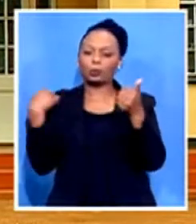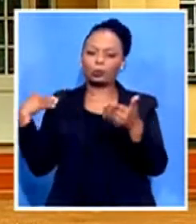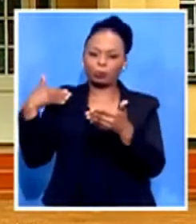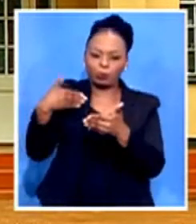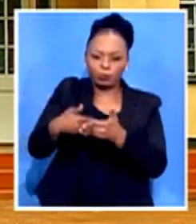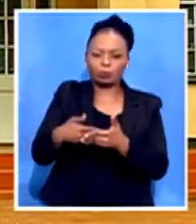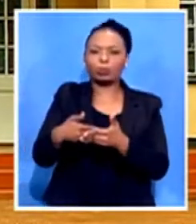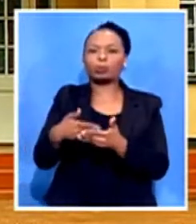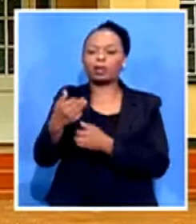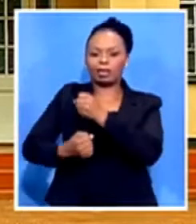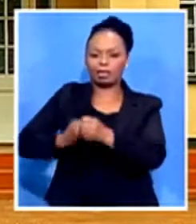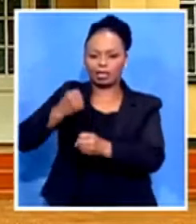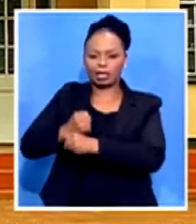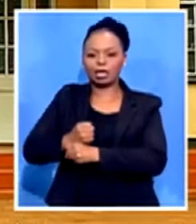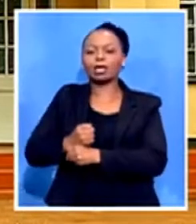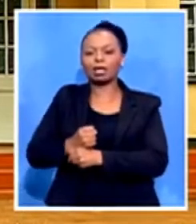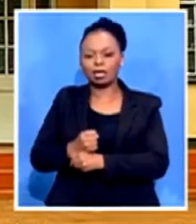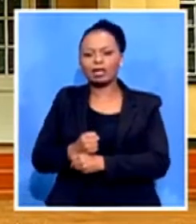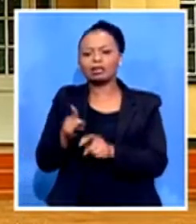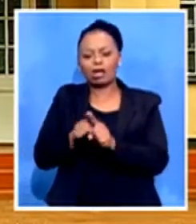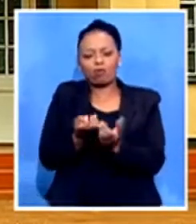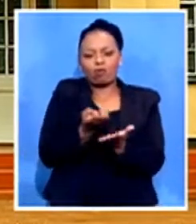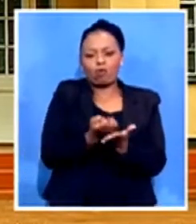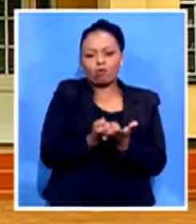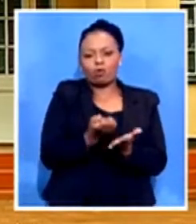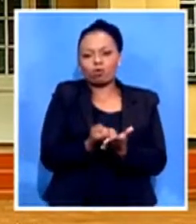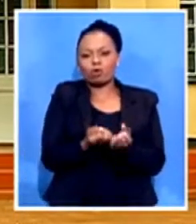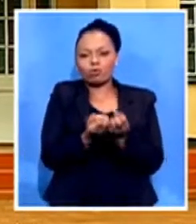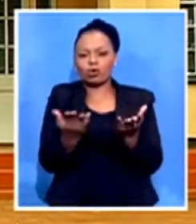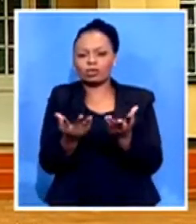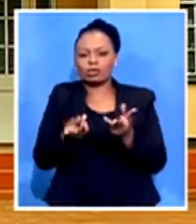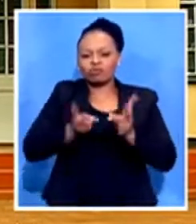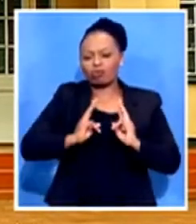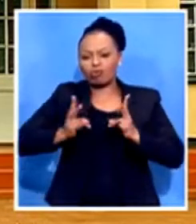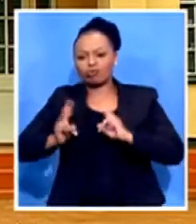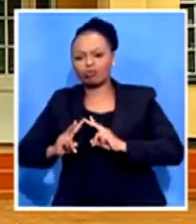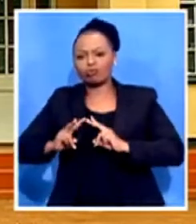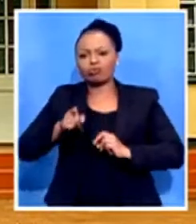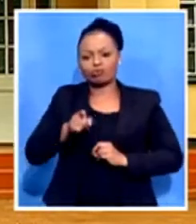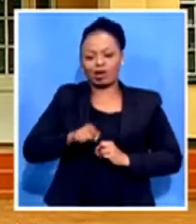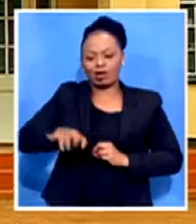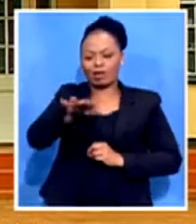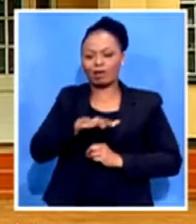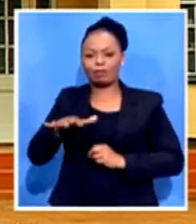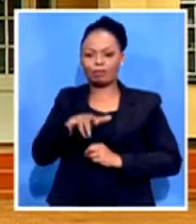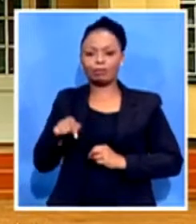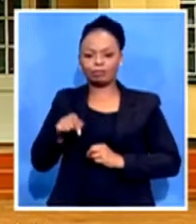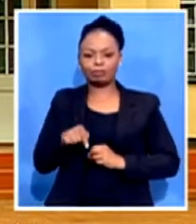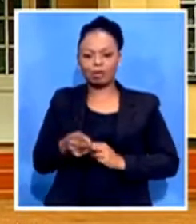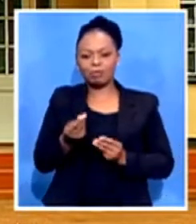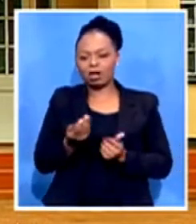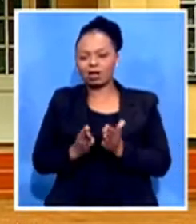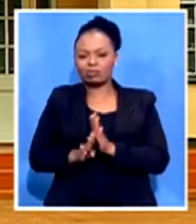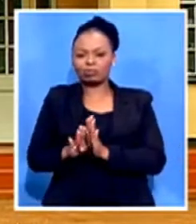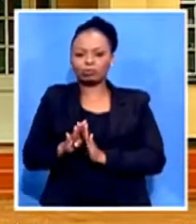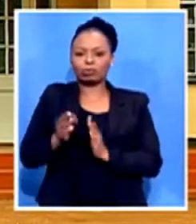thousands of people around here. But no, things started petering down when ownership was transferred to Communal